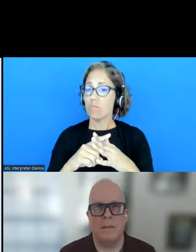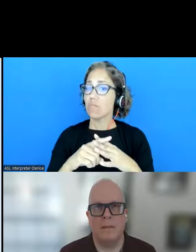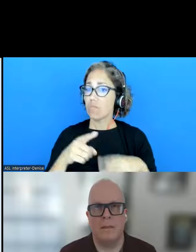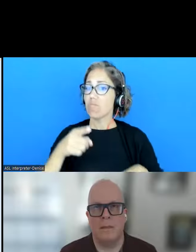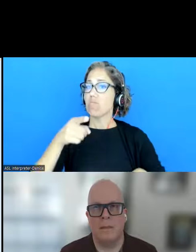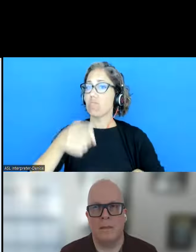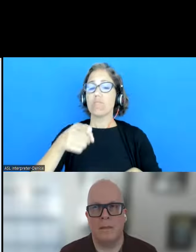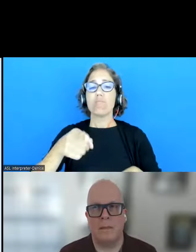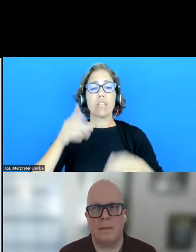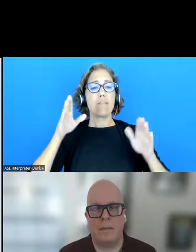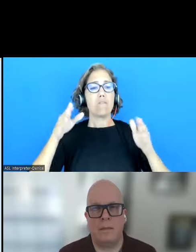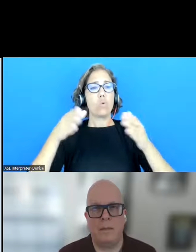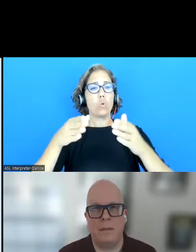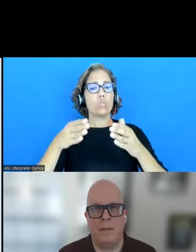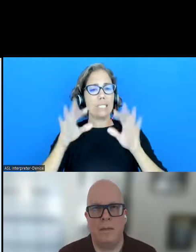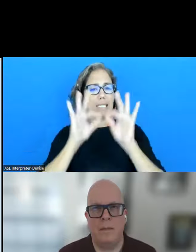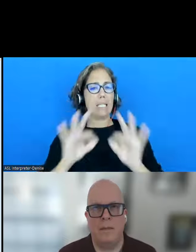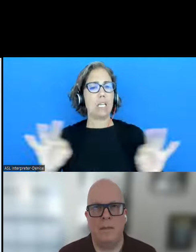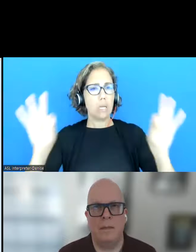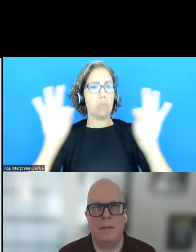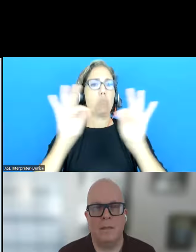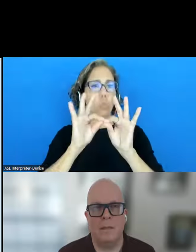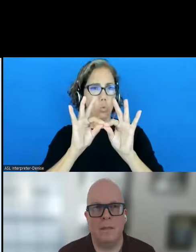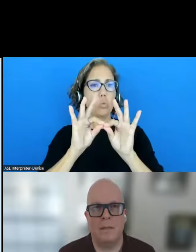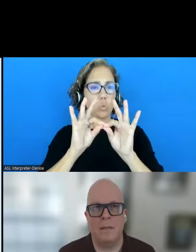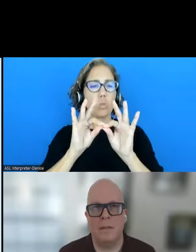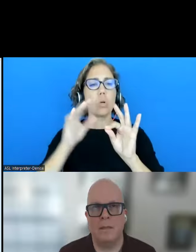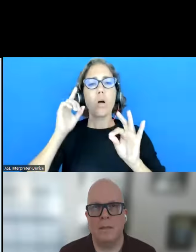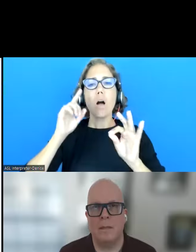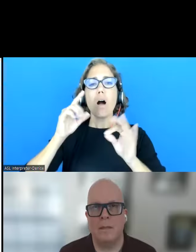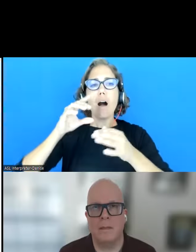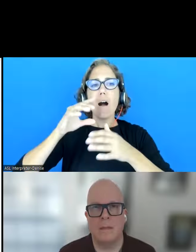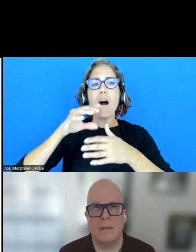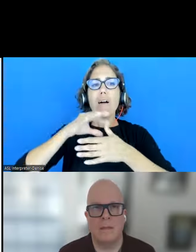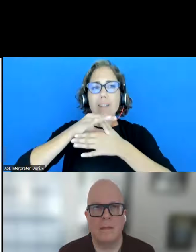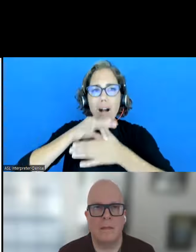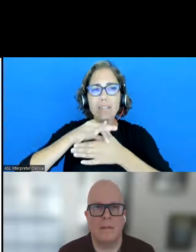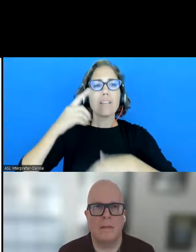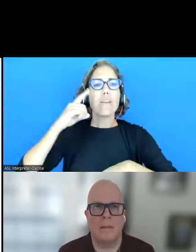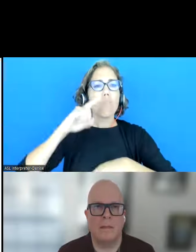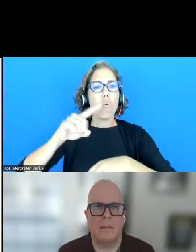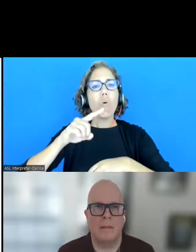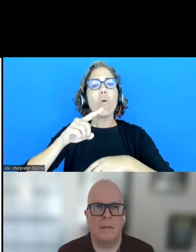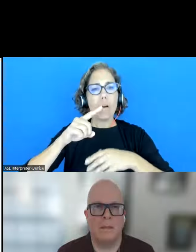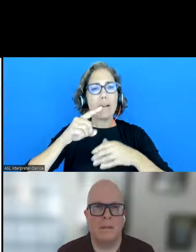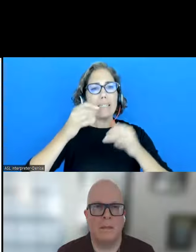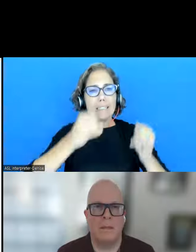focusing on the importance of content in the digital accessibility.